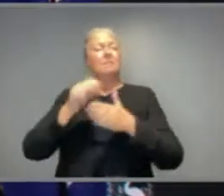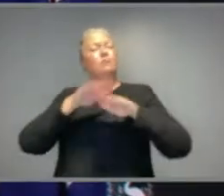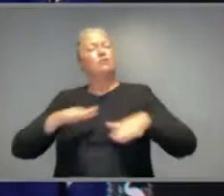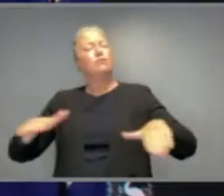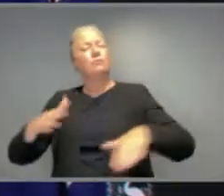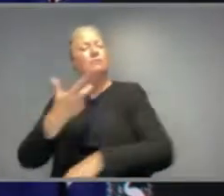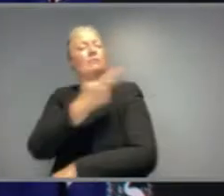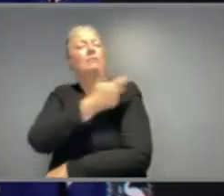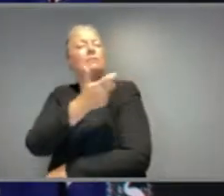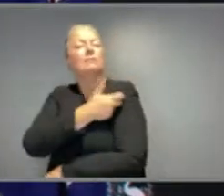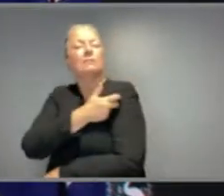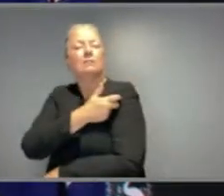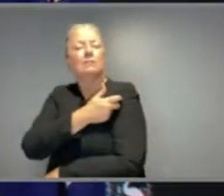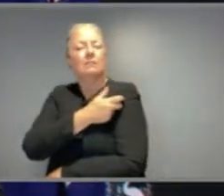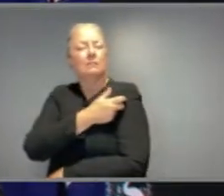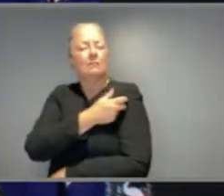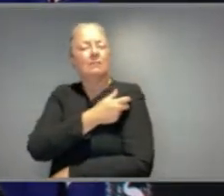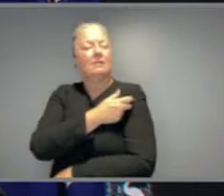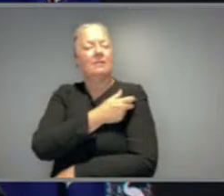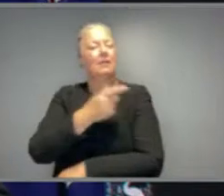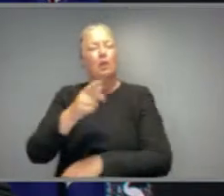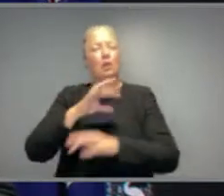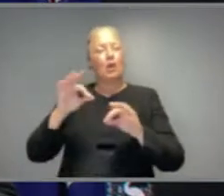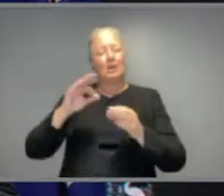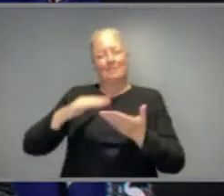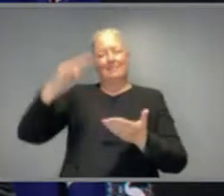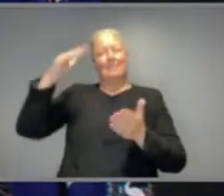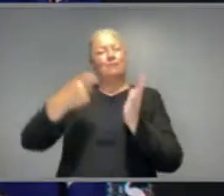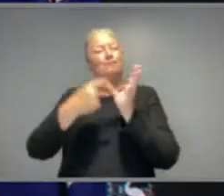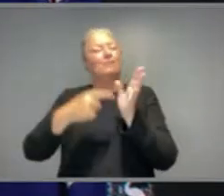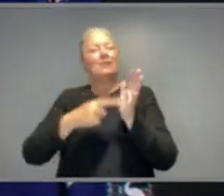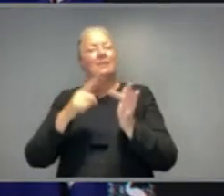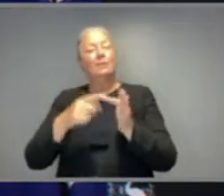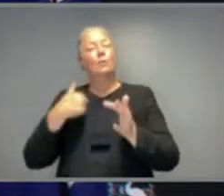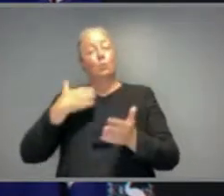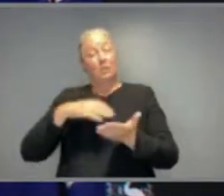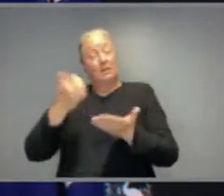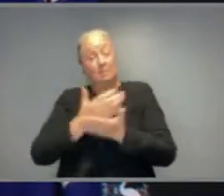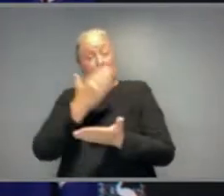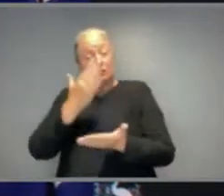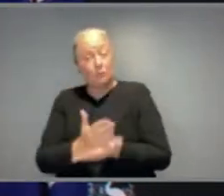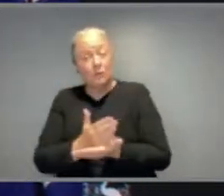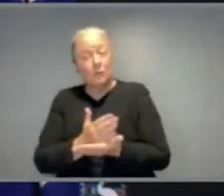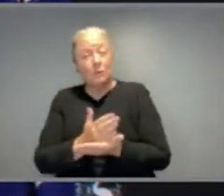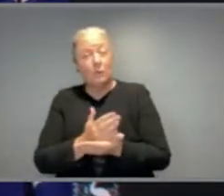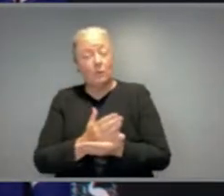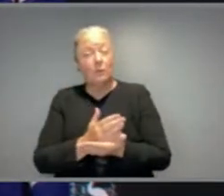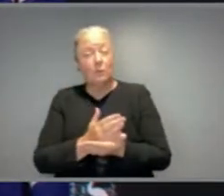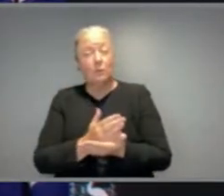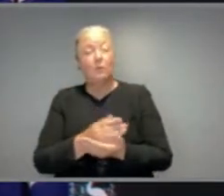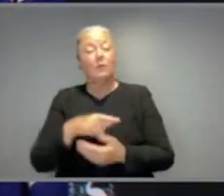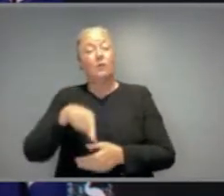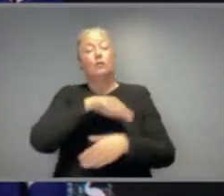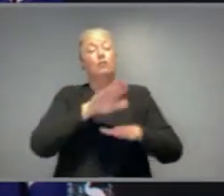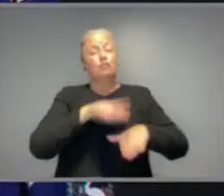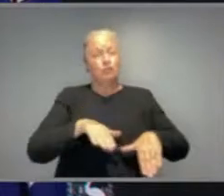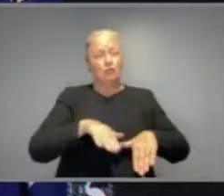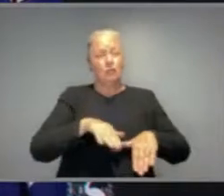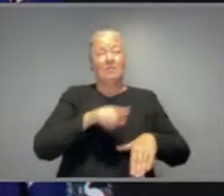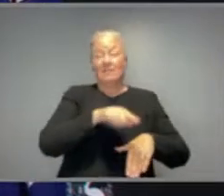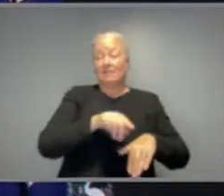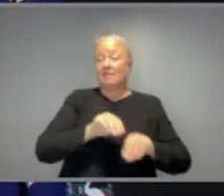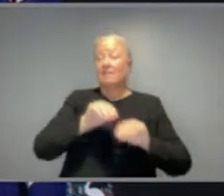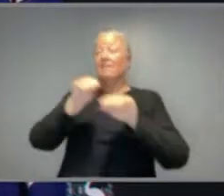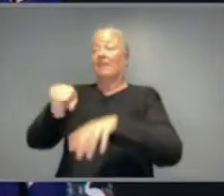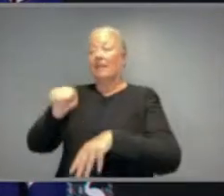increasing the rate. It was about ensuring that others didn't put those children at risk. And that's why we